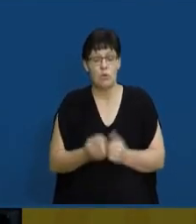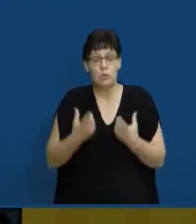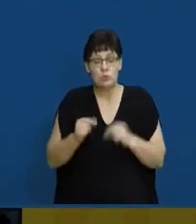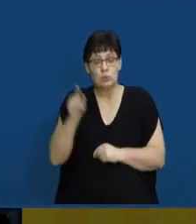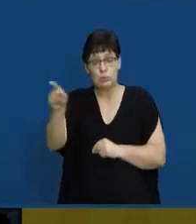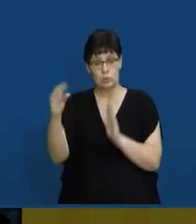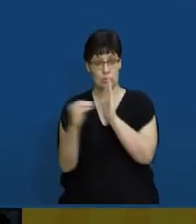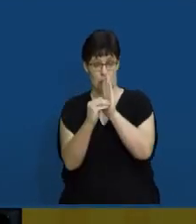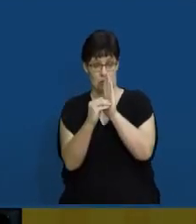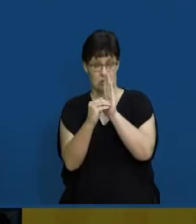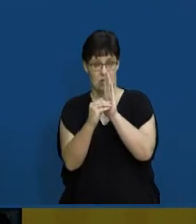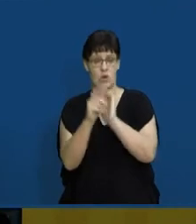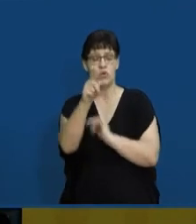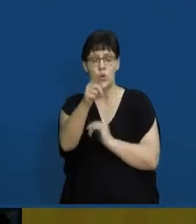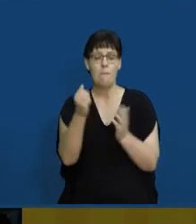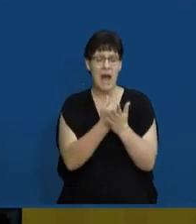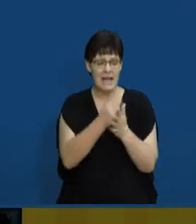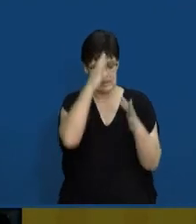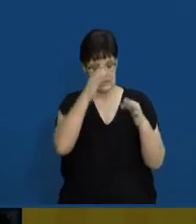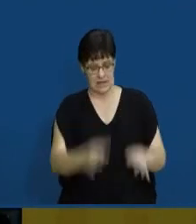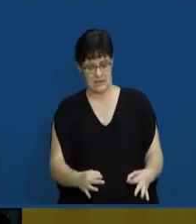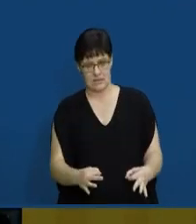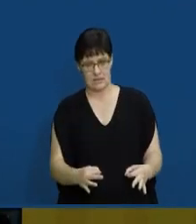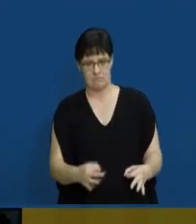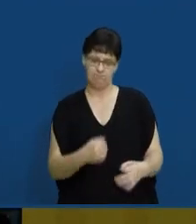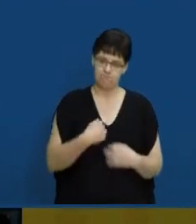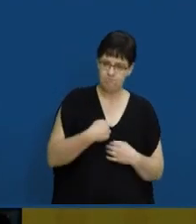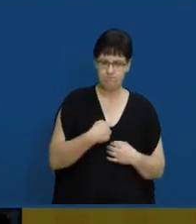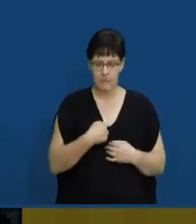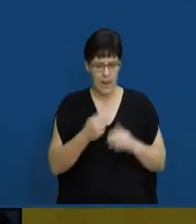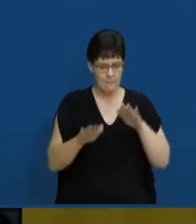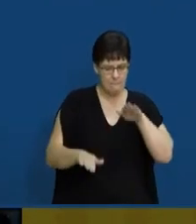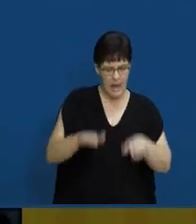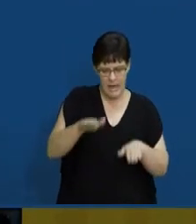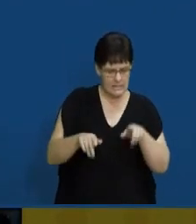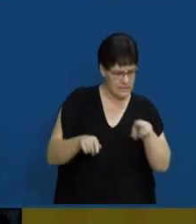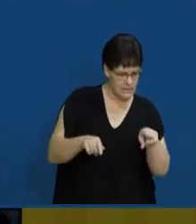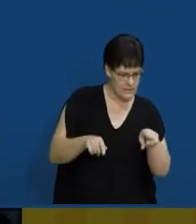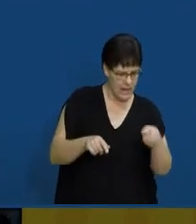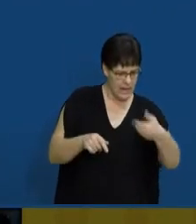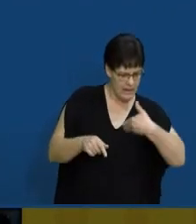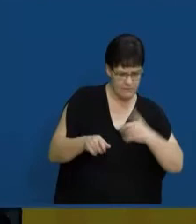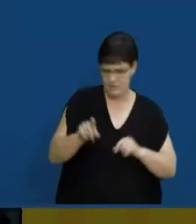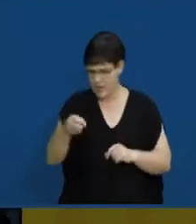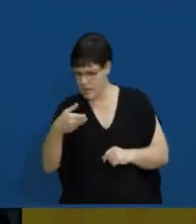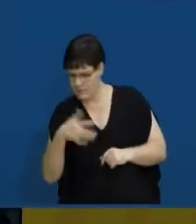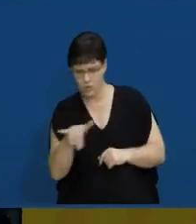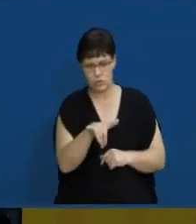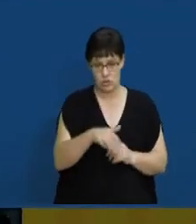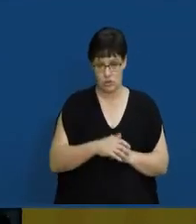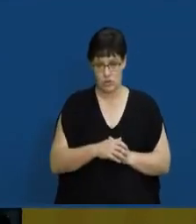note here, you need to ascertain which balance is given to you.